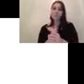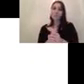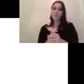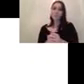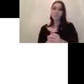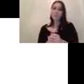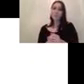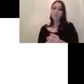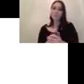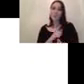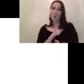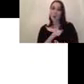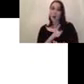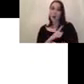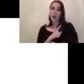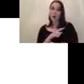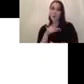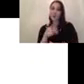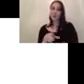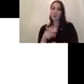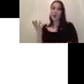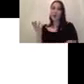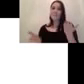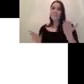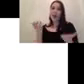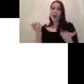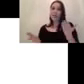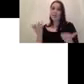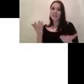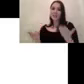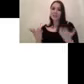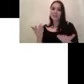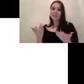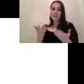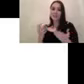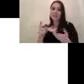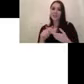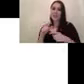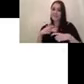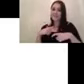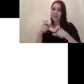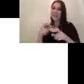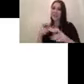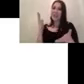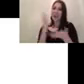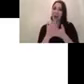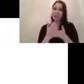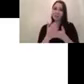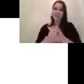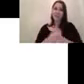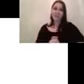due to the balance of between the efficiency and accuracy.